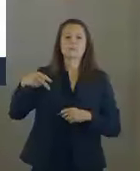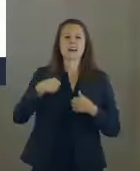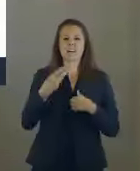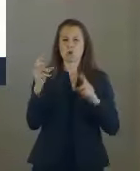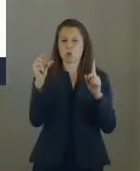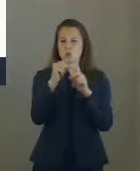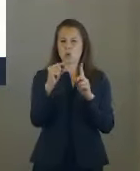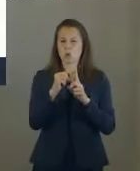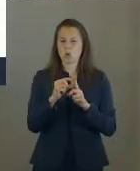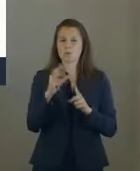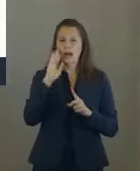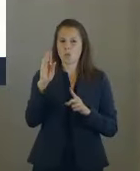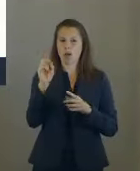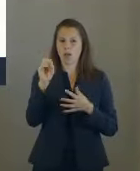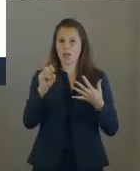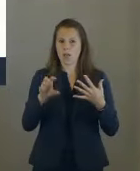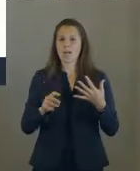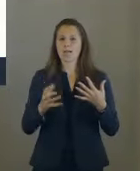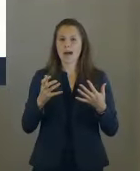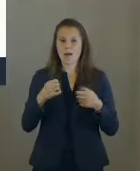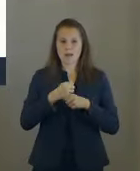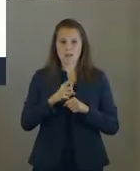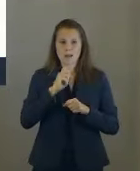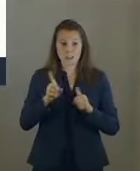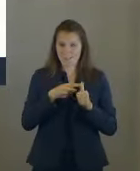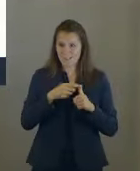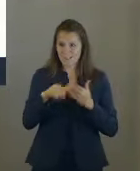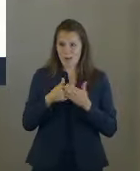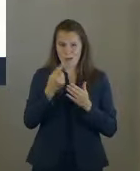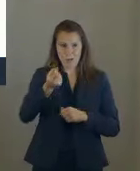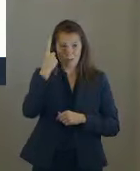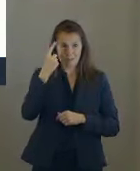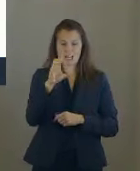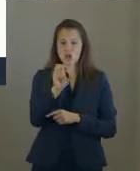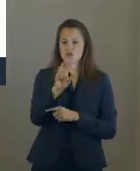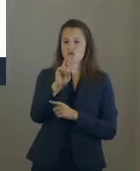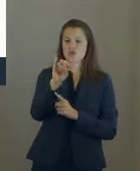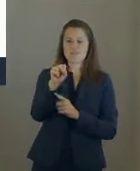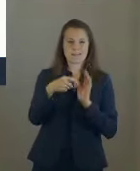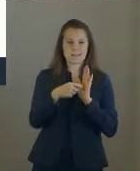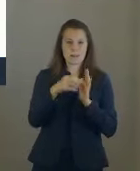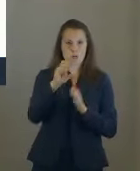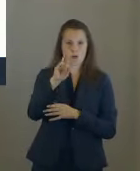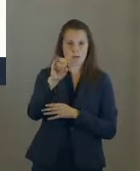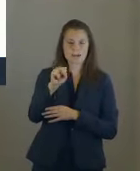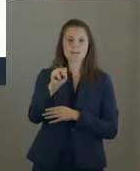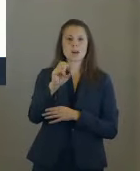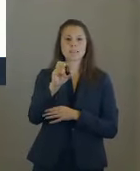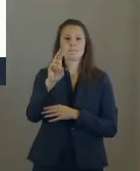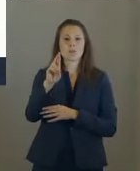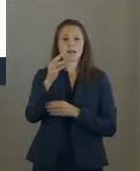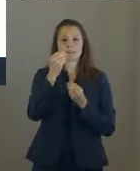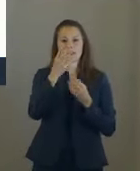terms that I'm going to be using today, and I want to make sure that we all understand those terms. So CRIS is our Civil Rights Information System.